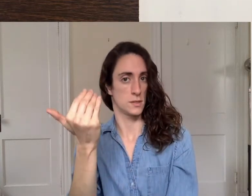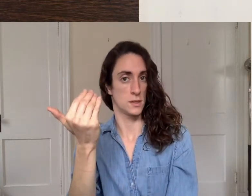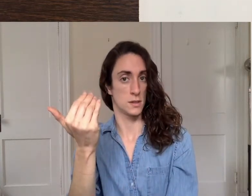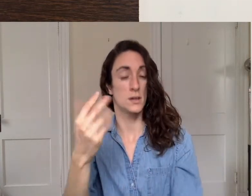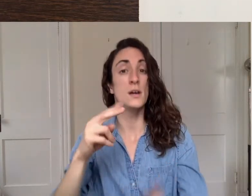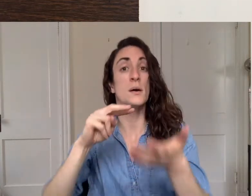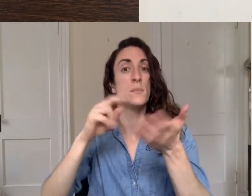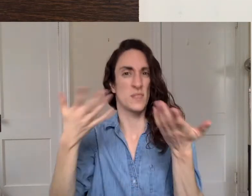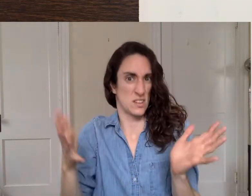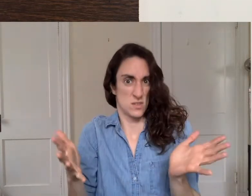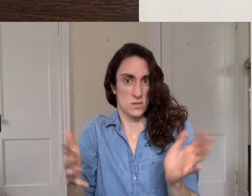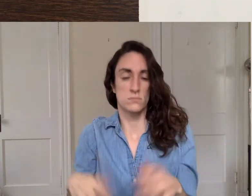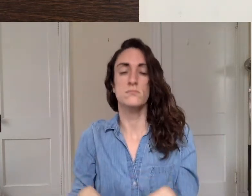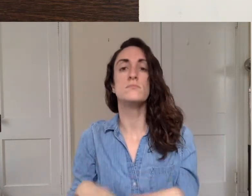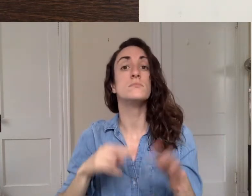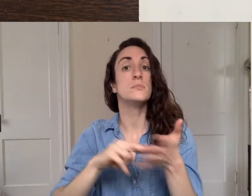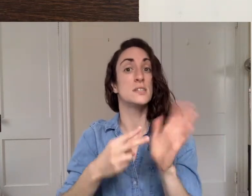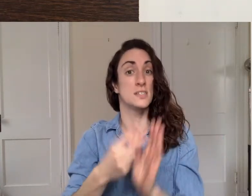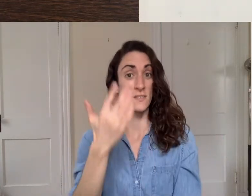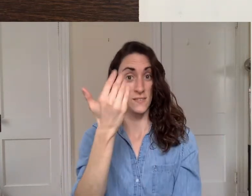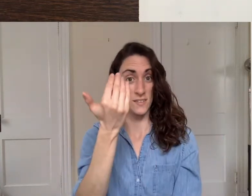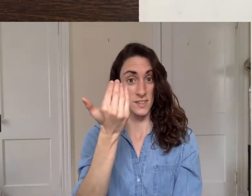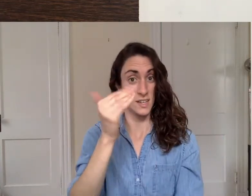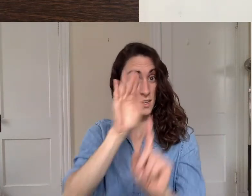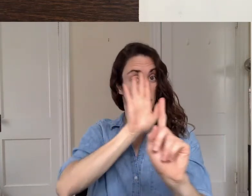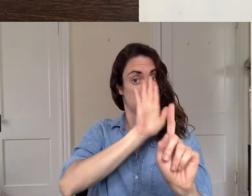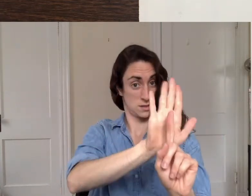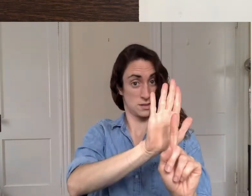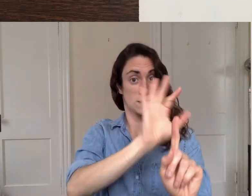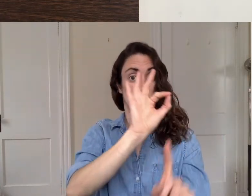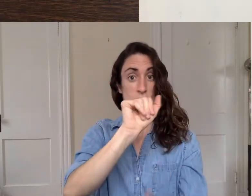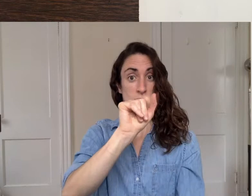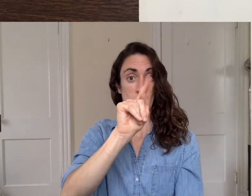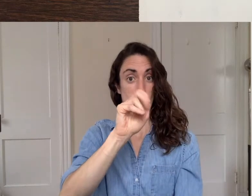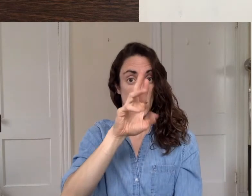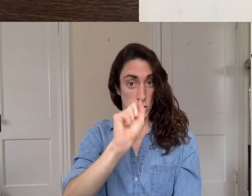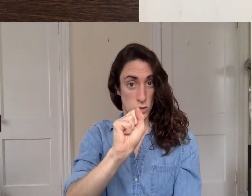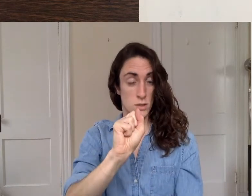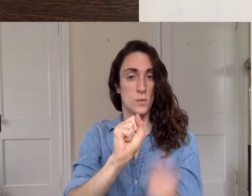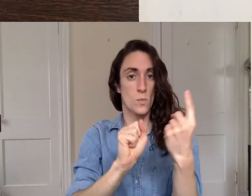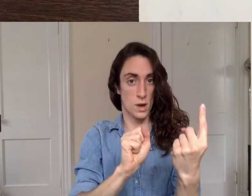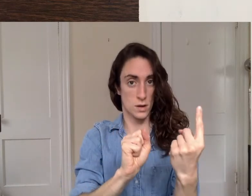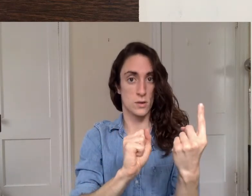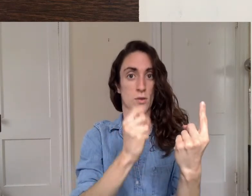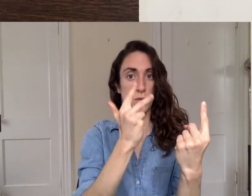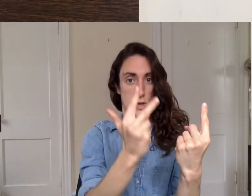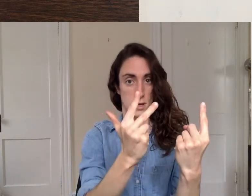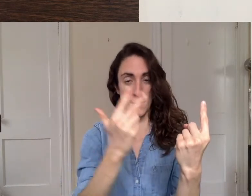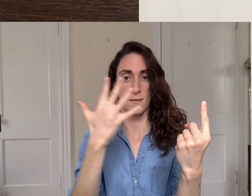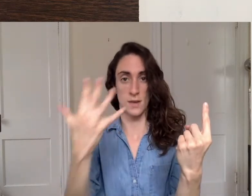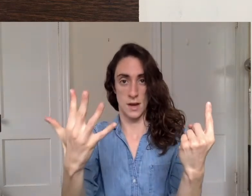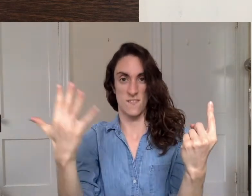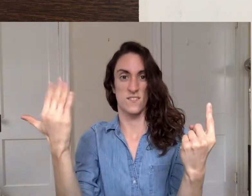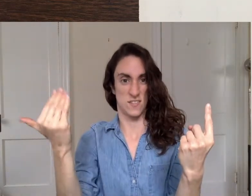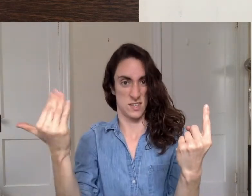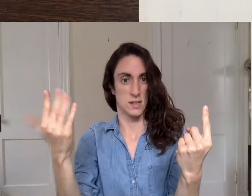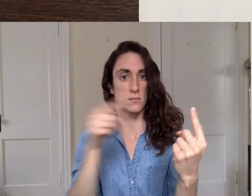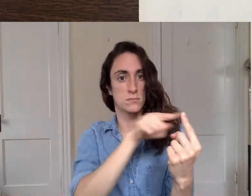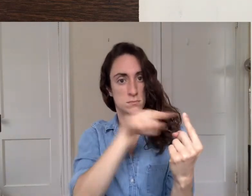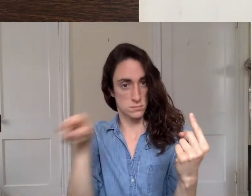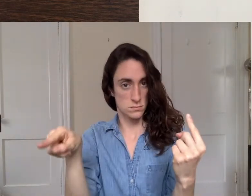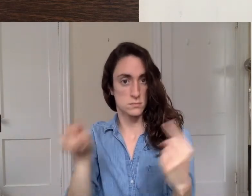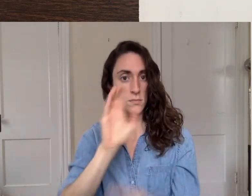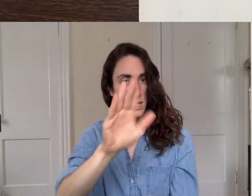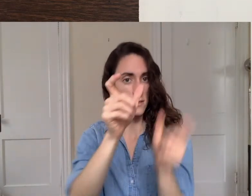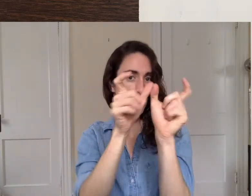times 15 to give you 15. Those are the only positive factors of 15, the only numbers that can be multiplied to give 15. So